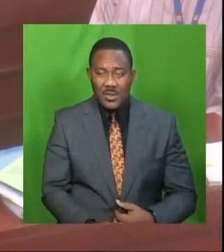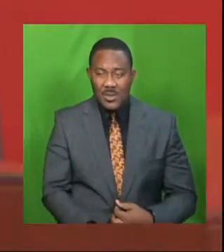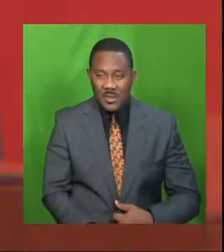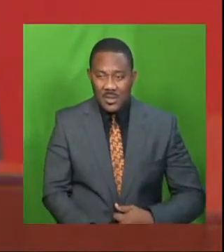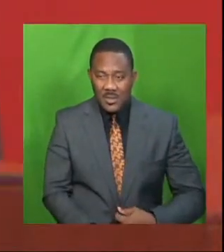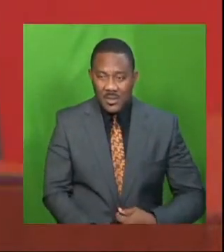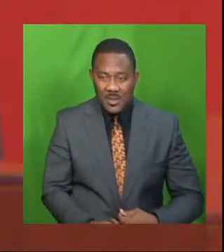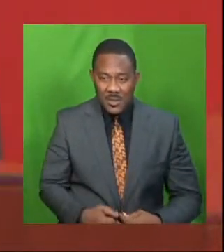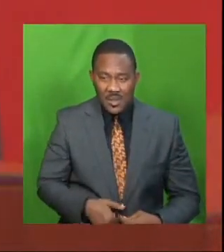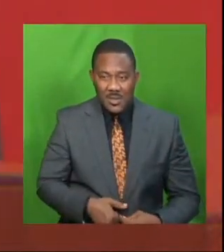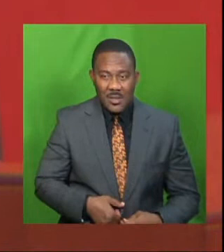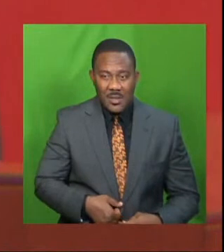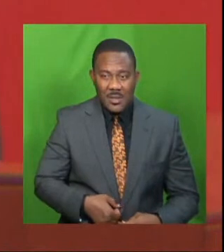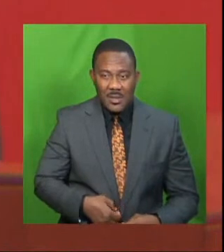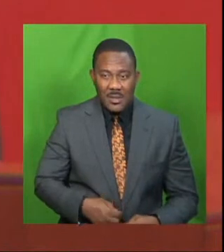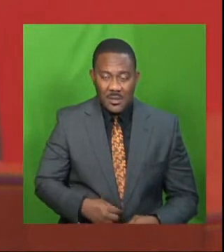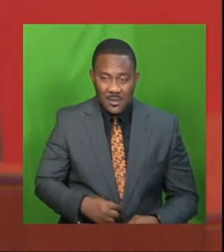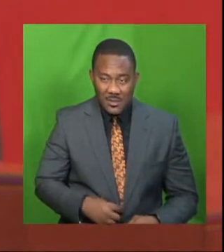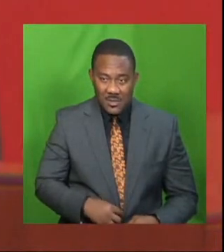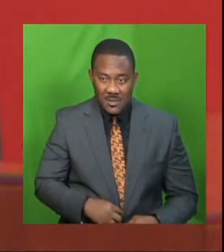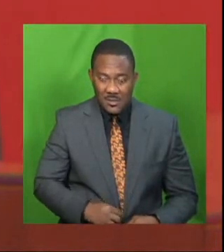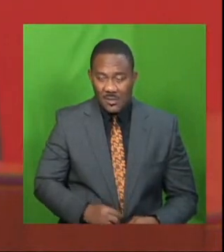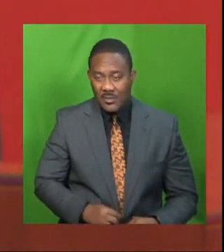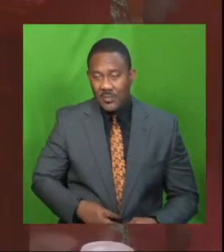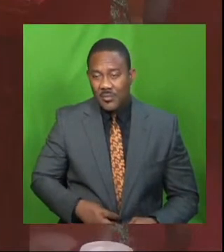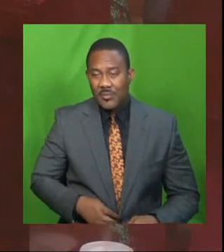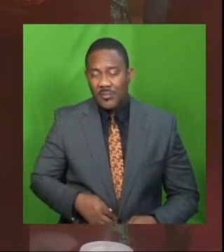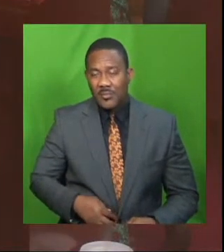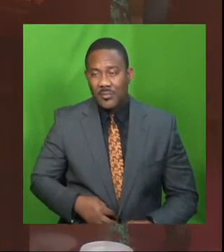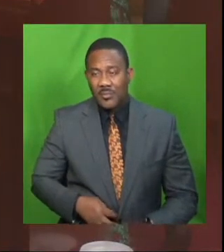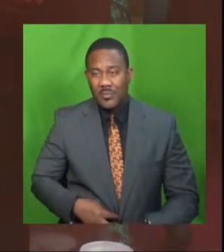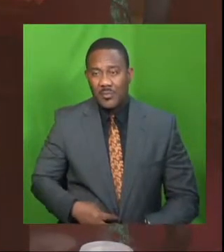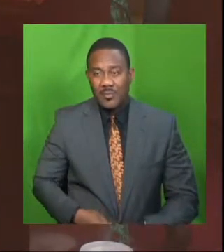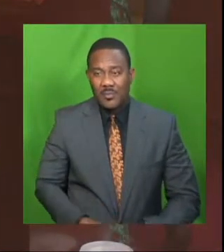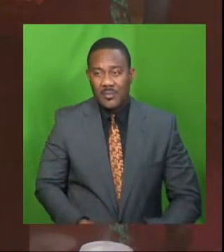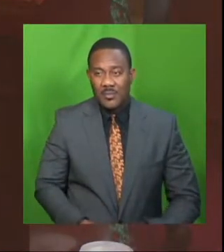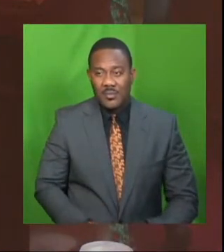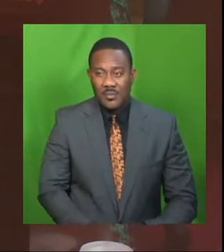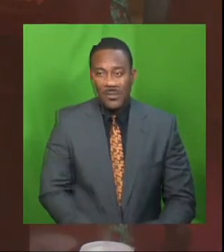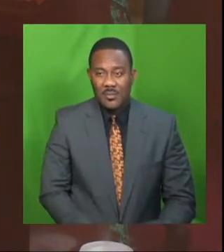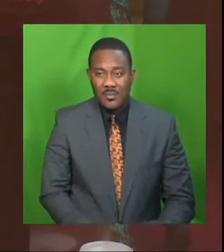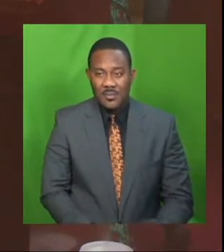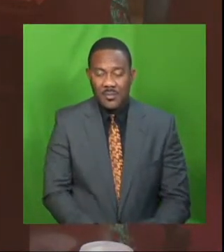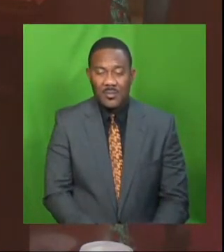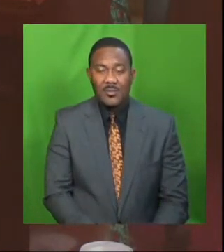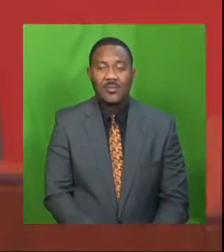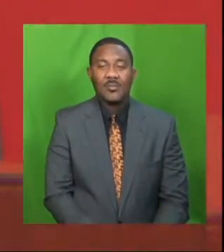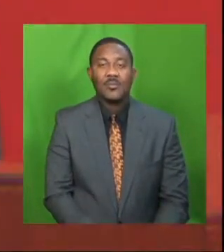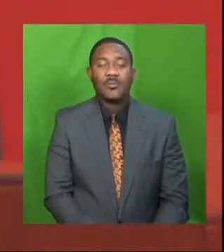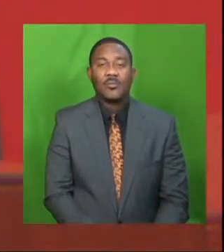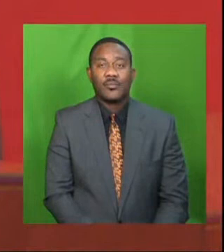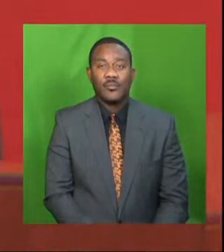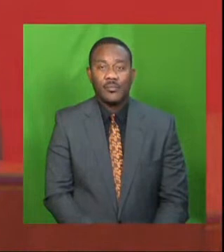this calling you to respond to. We move to question